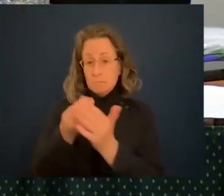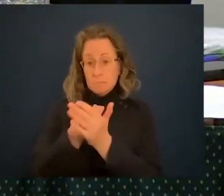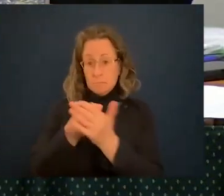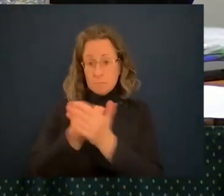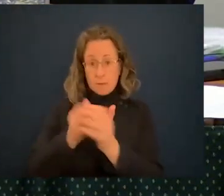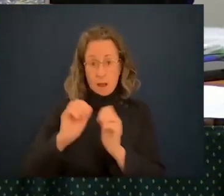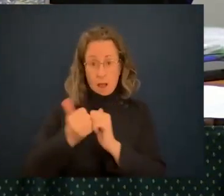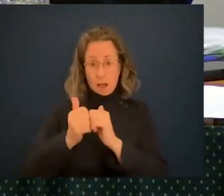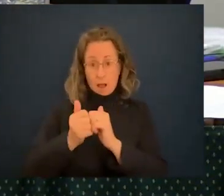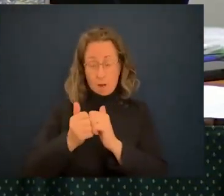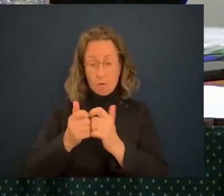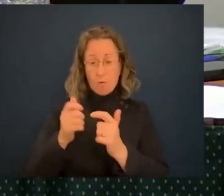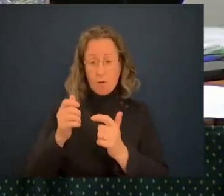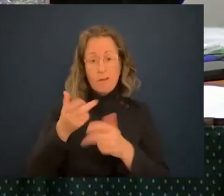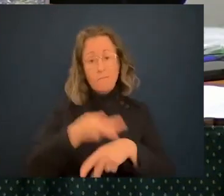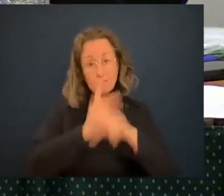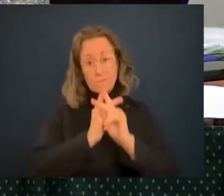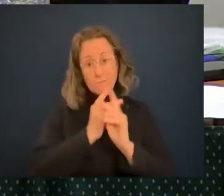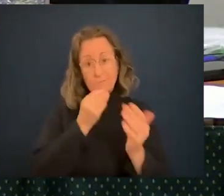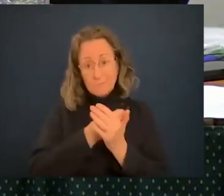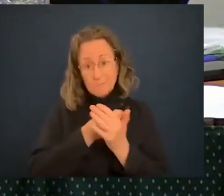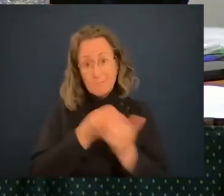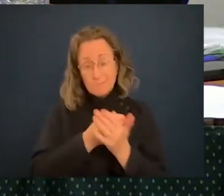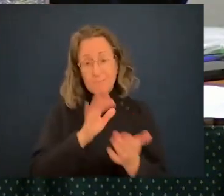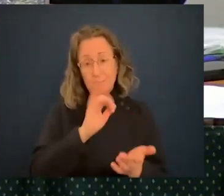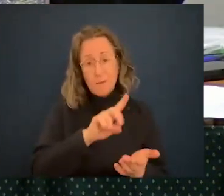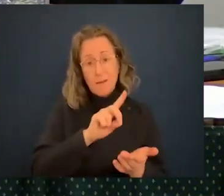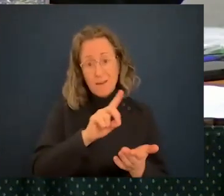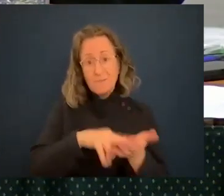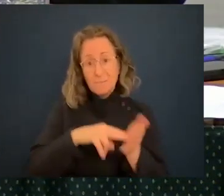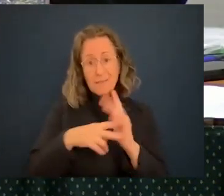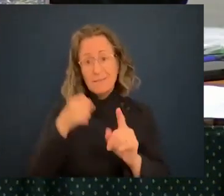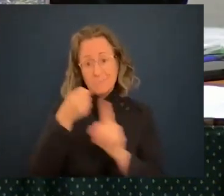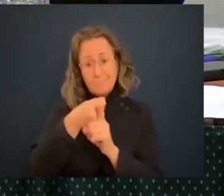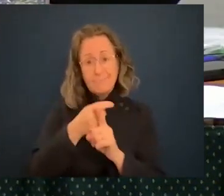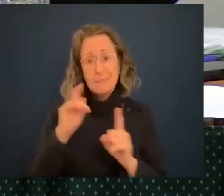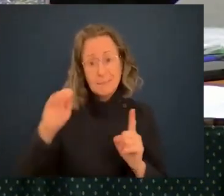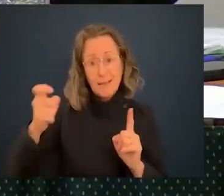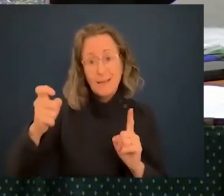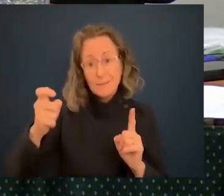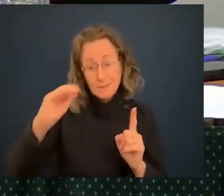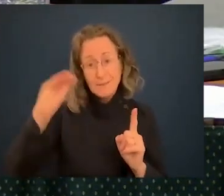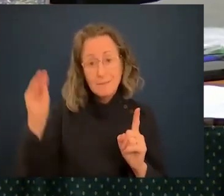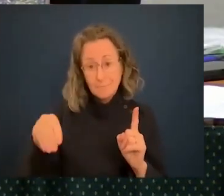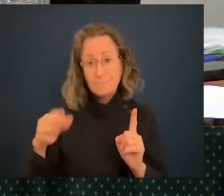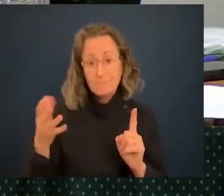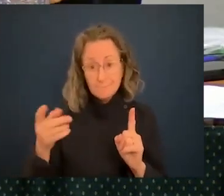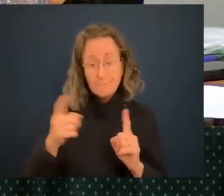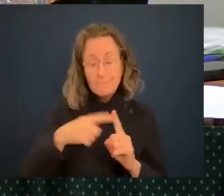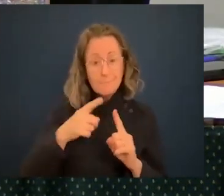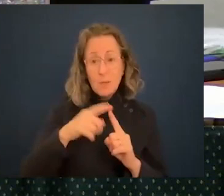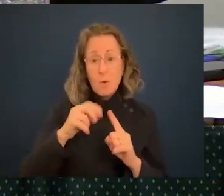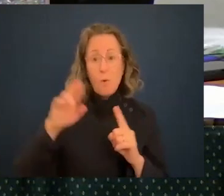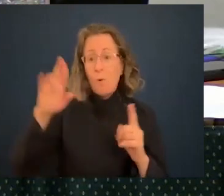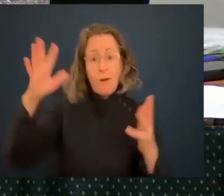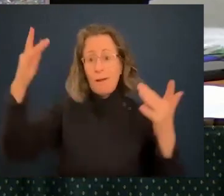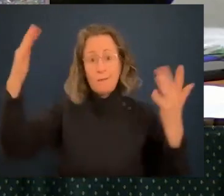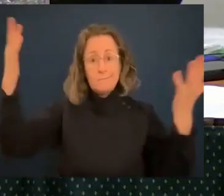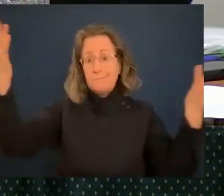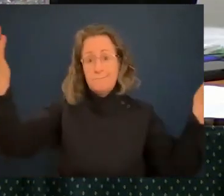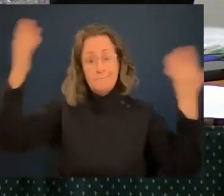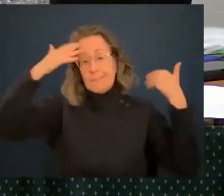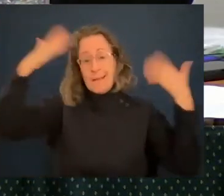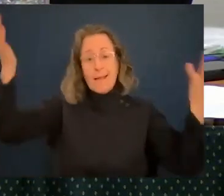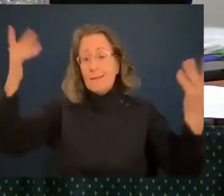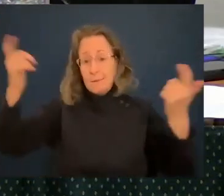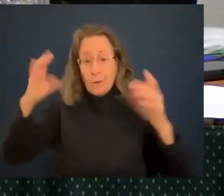for it so that's you guys paying for that um or I don't know or you find it in the couch